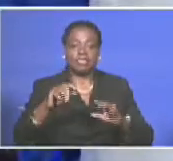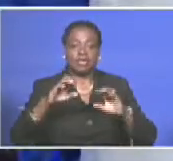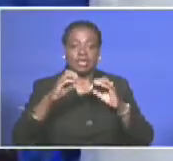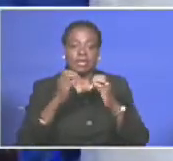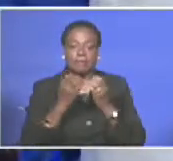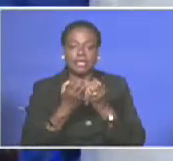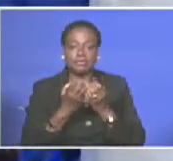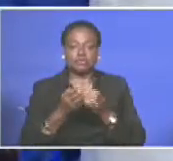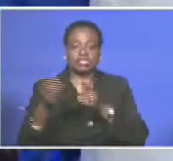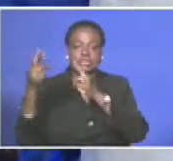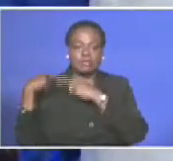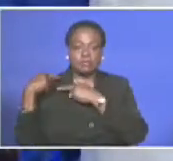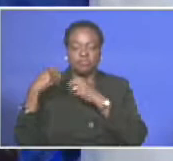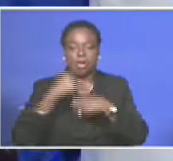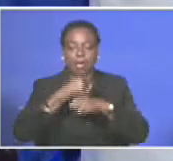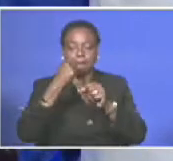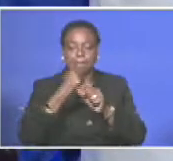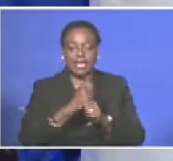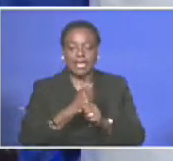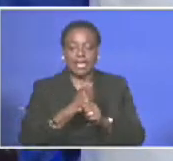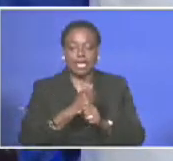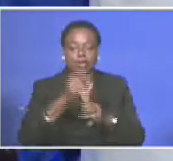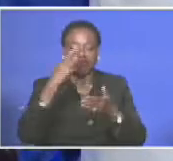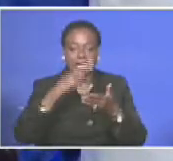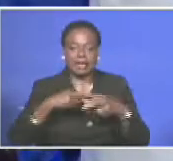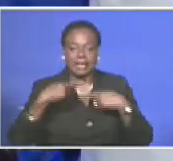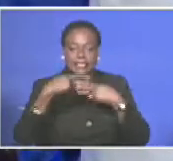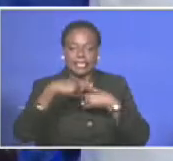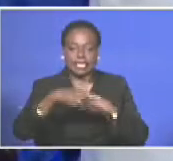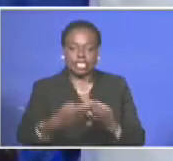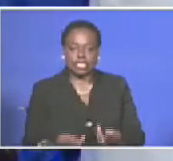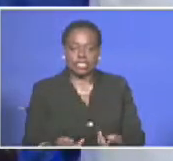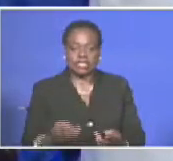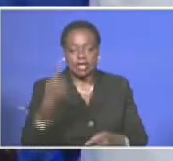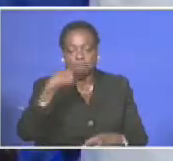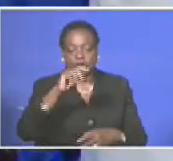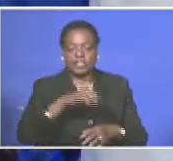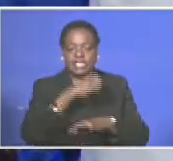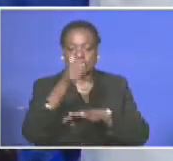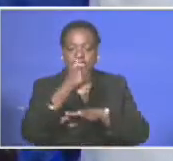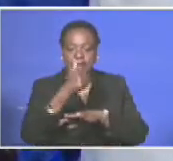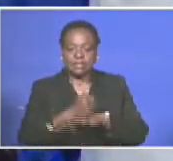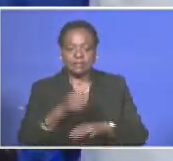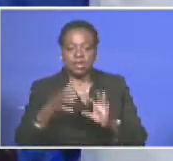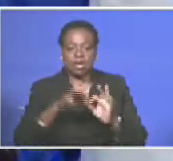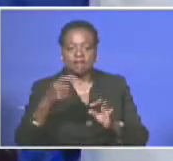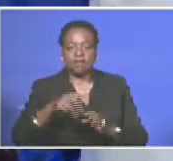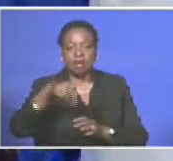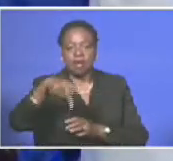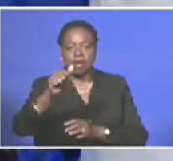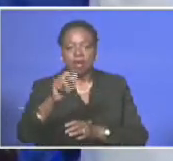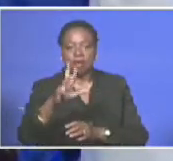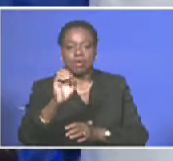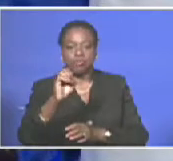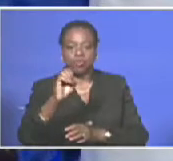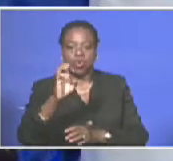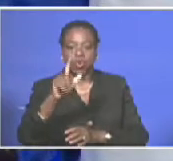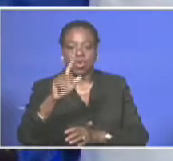making recommendations for the establishment and operations of a parole system in the